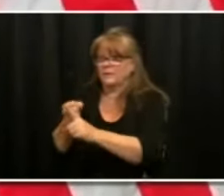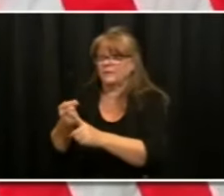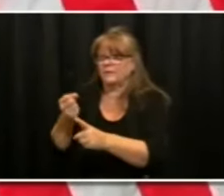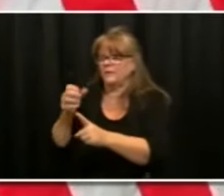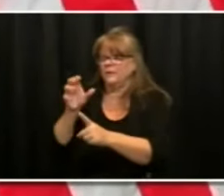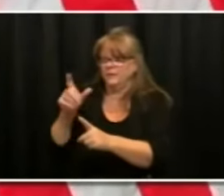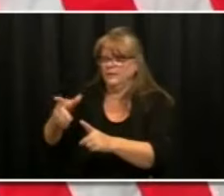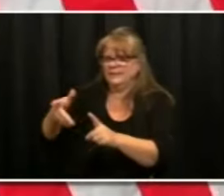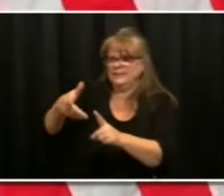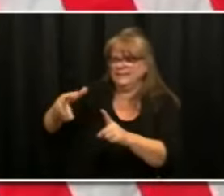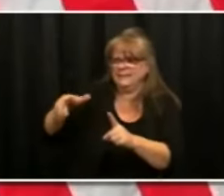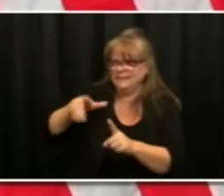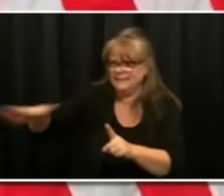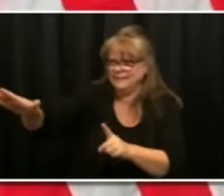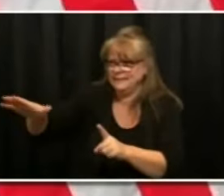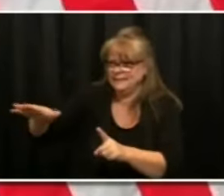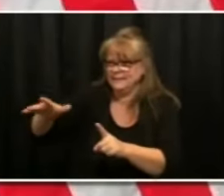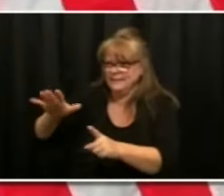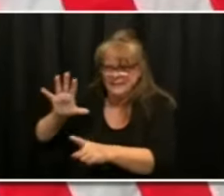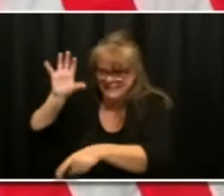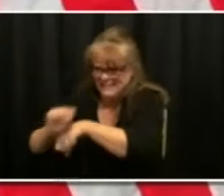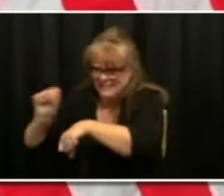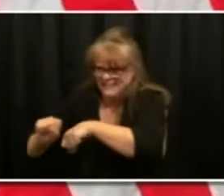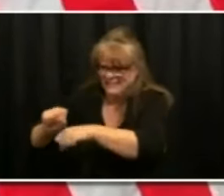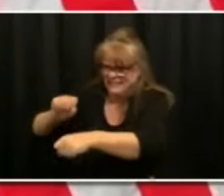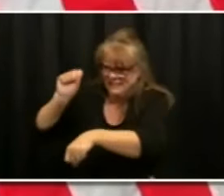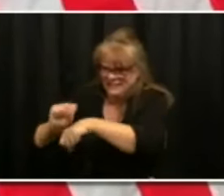they've been addressed in a way. We've learned a lot about